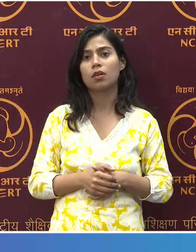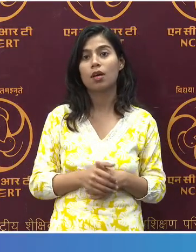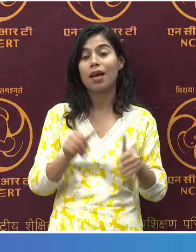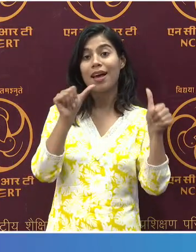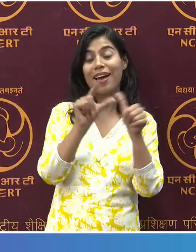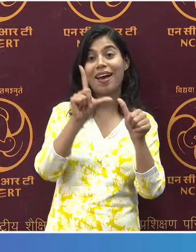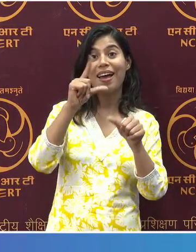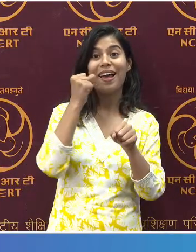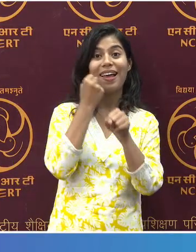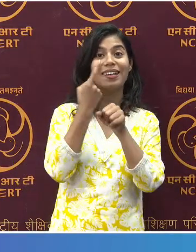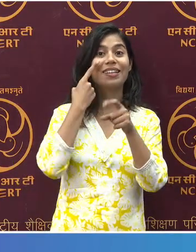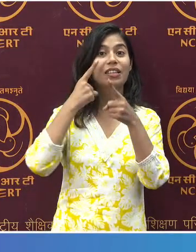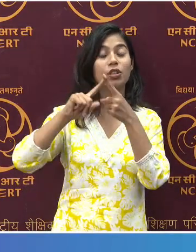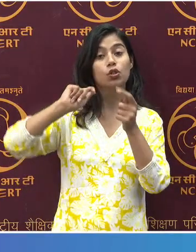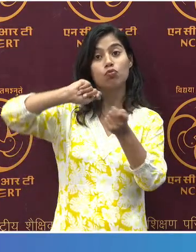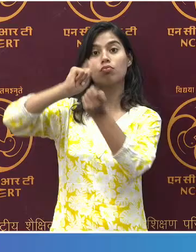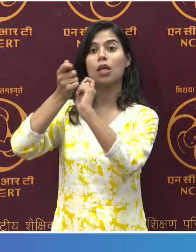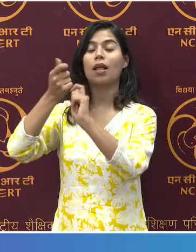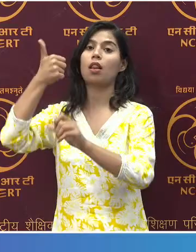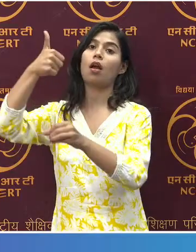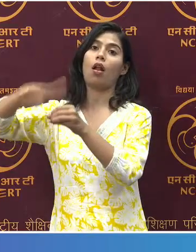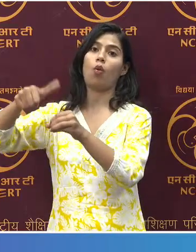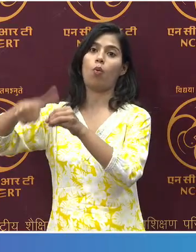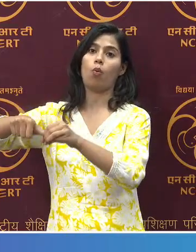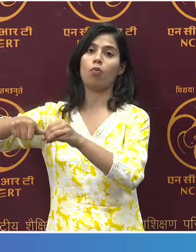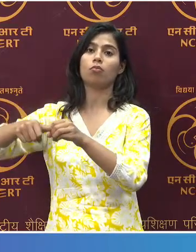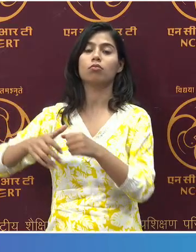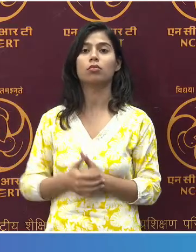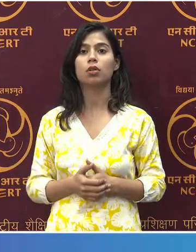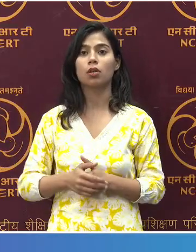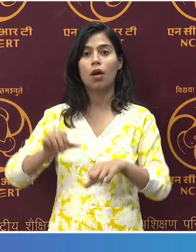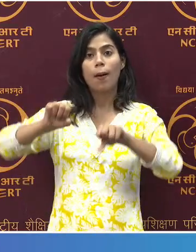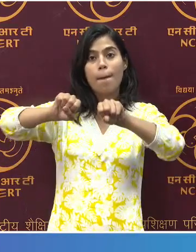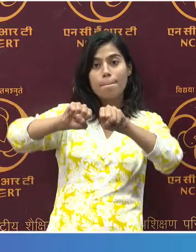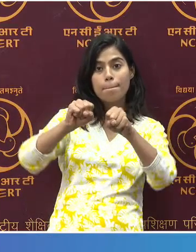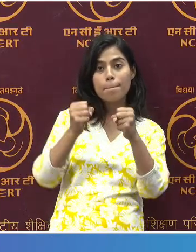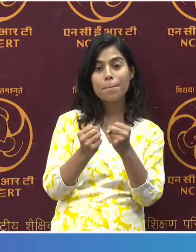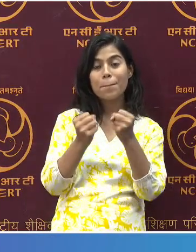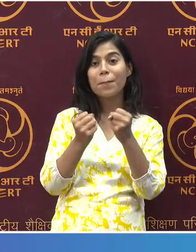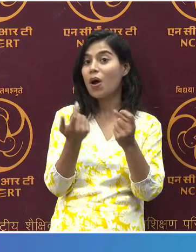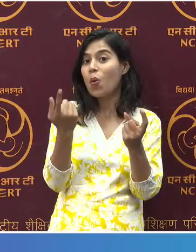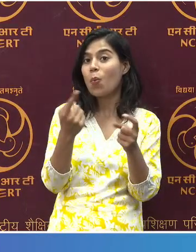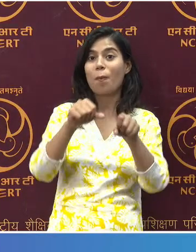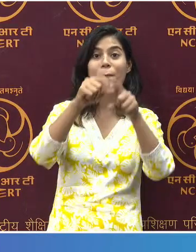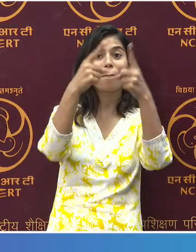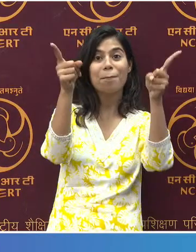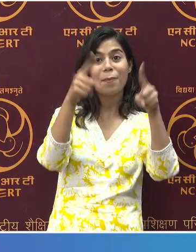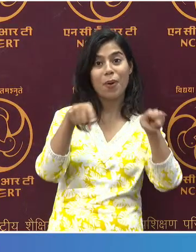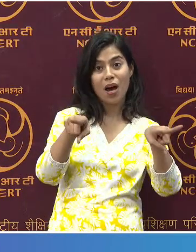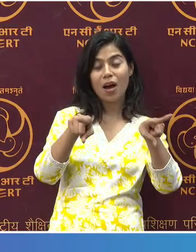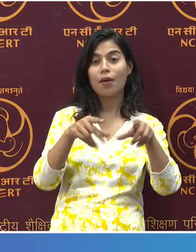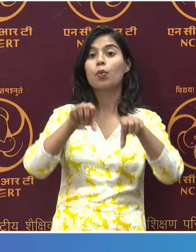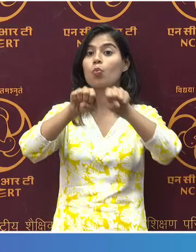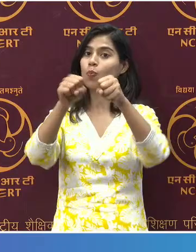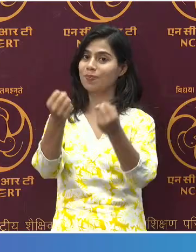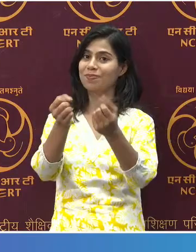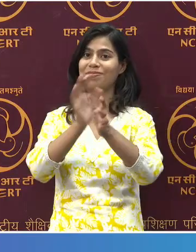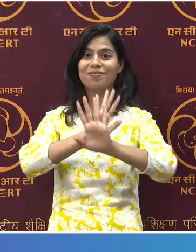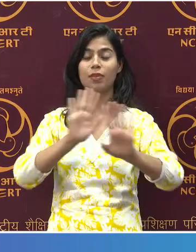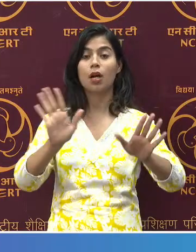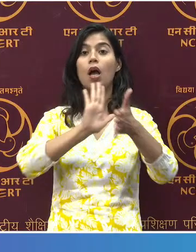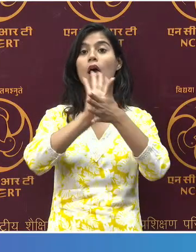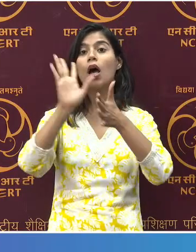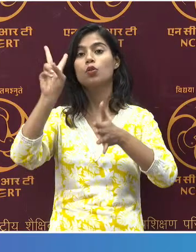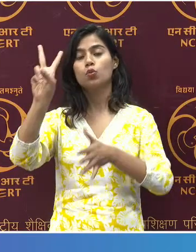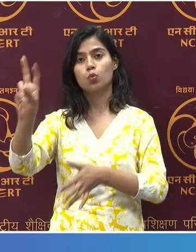into alcohol. Means there will be a breaking of pi bond, and water contains H2O, that